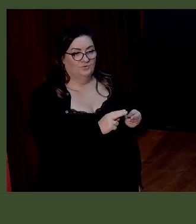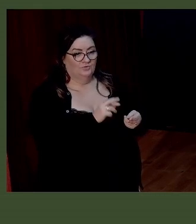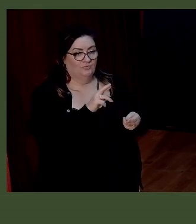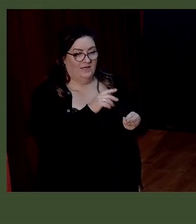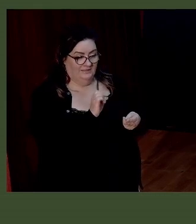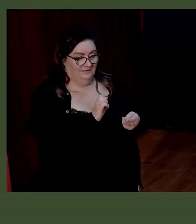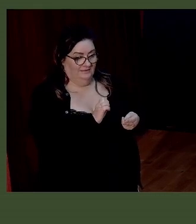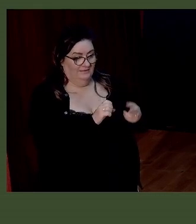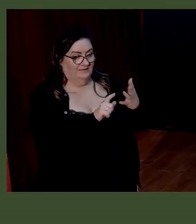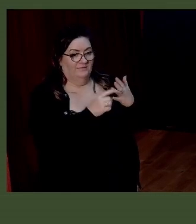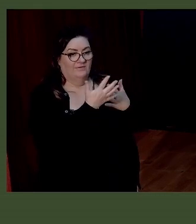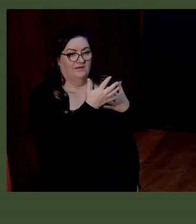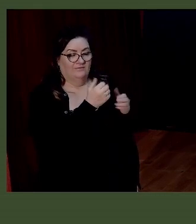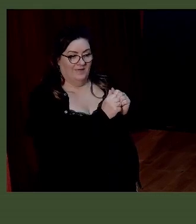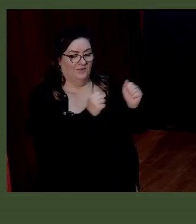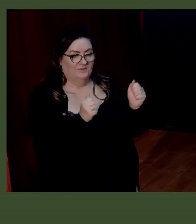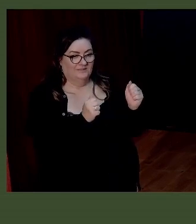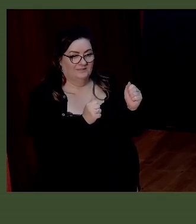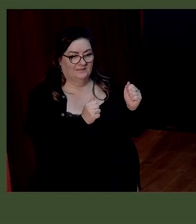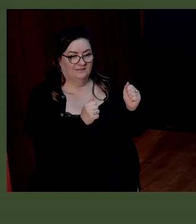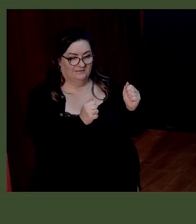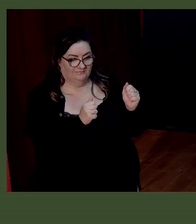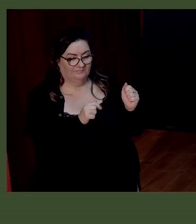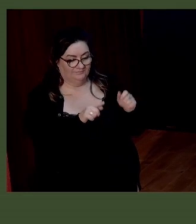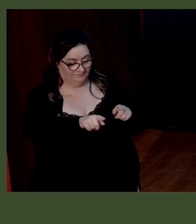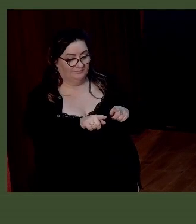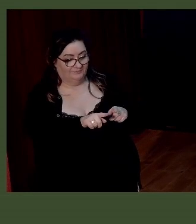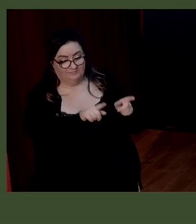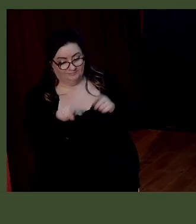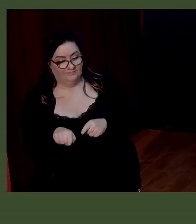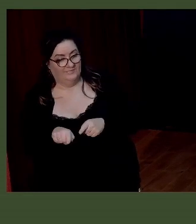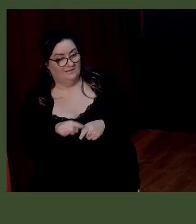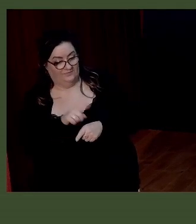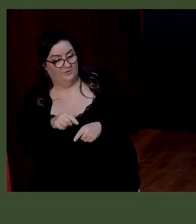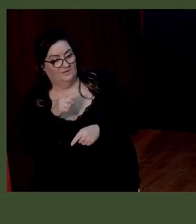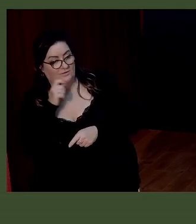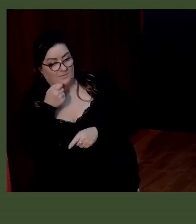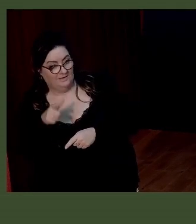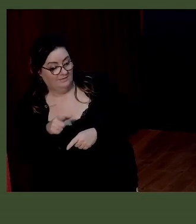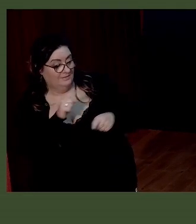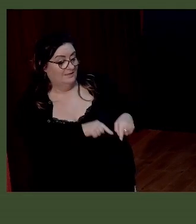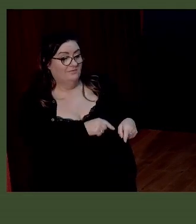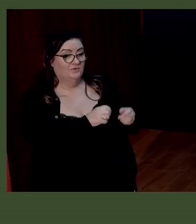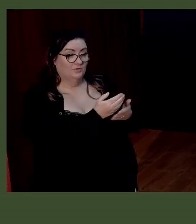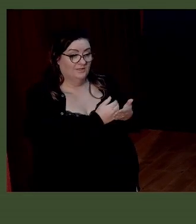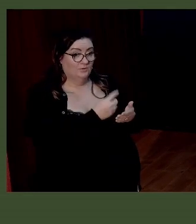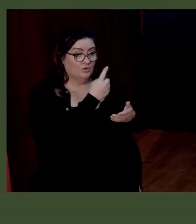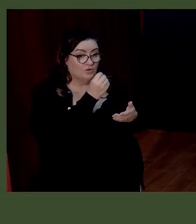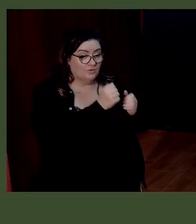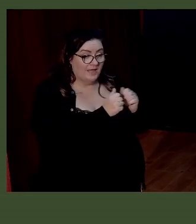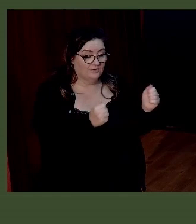person, £75. The utility society, £100. The person from